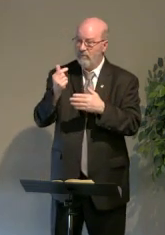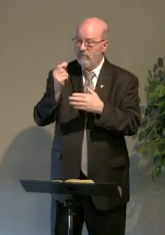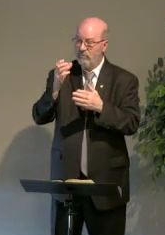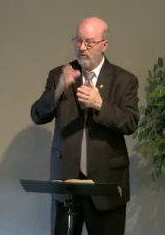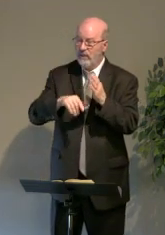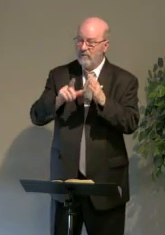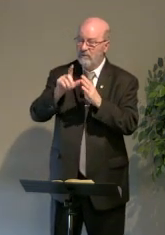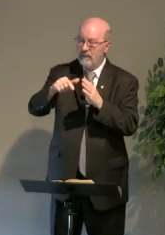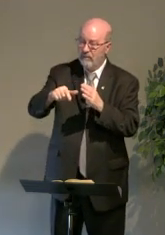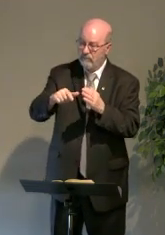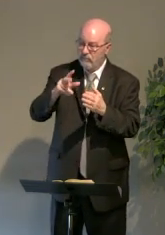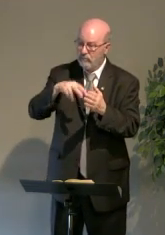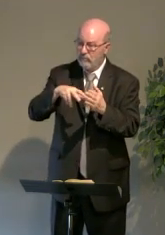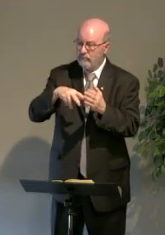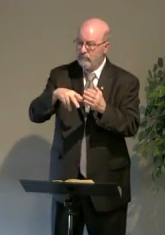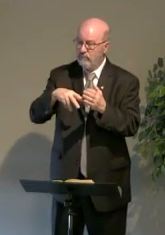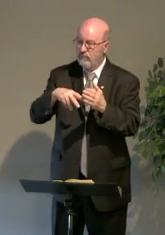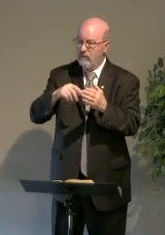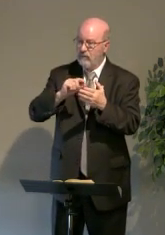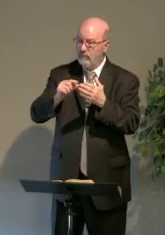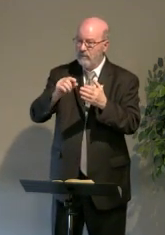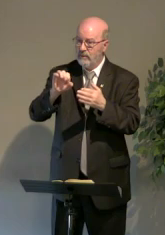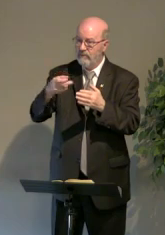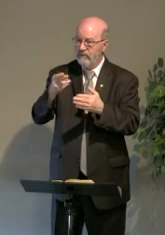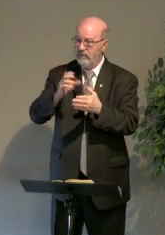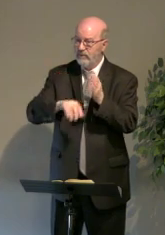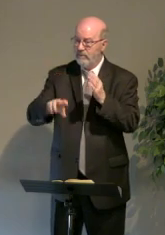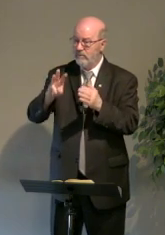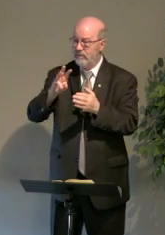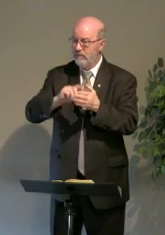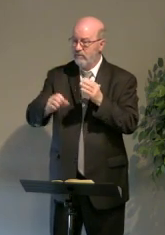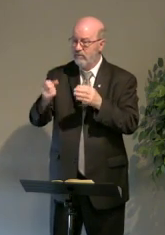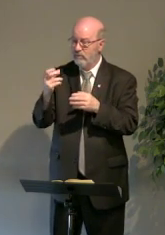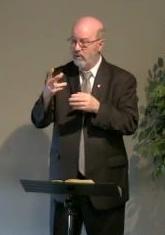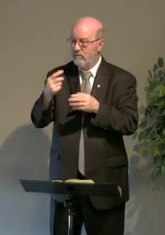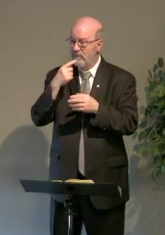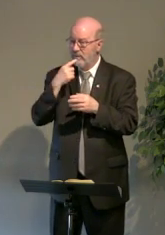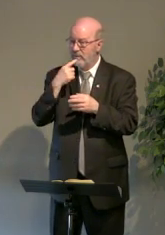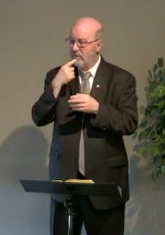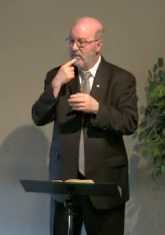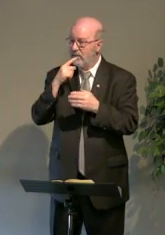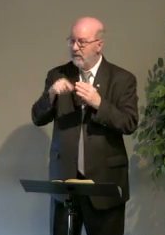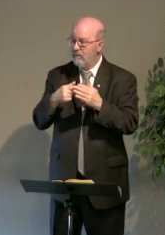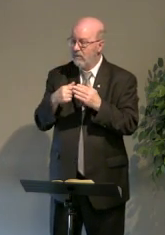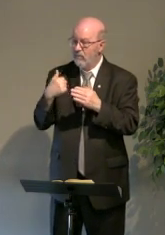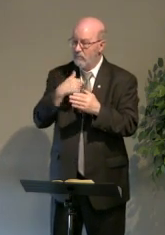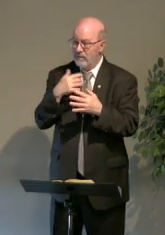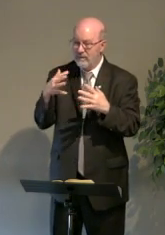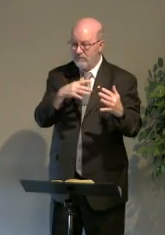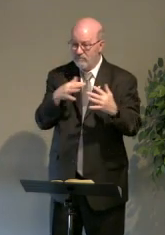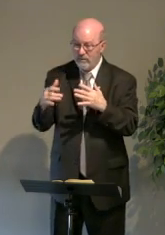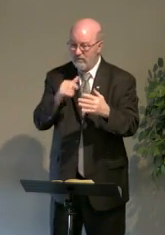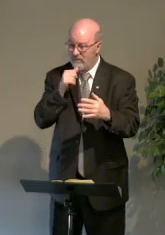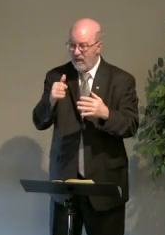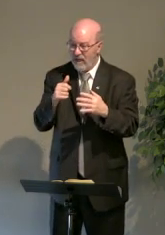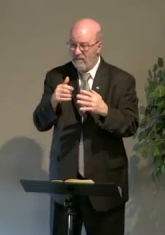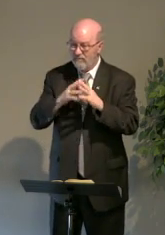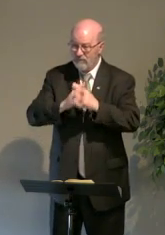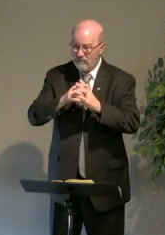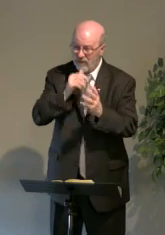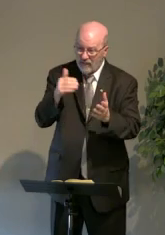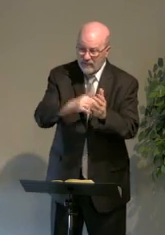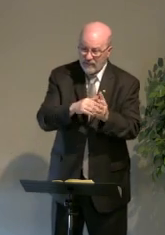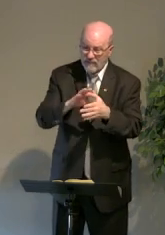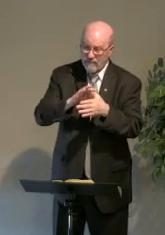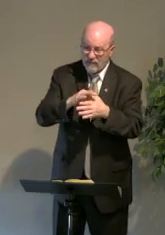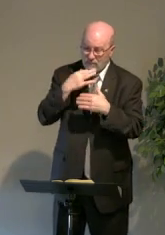later, we read a well-known verse in Ephesians chapter 6 and verse 12 that talks about we wrestle not against flesh and blood,